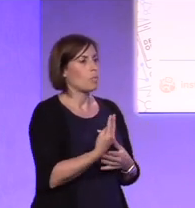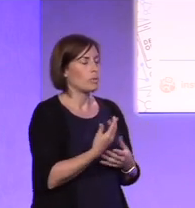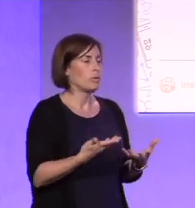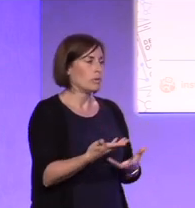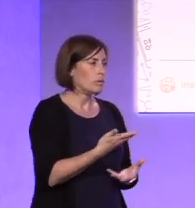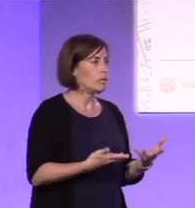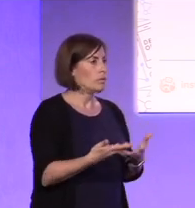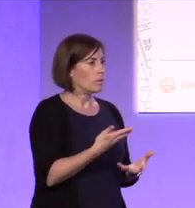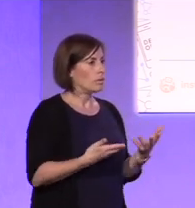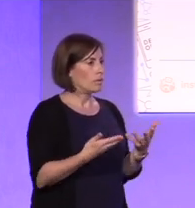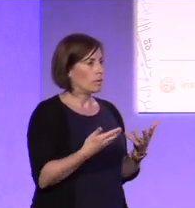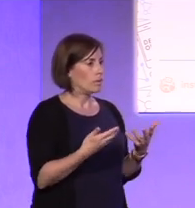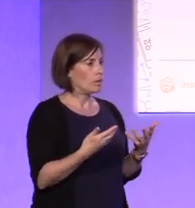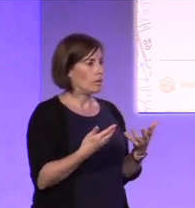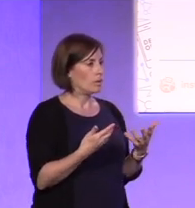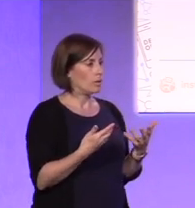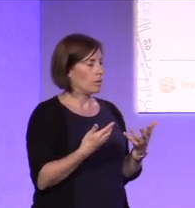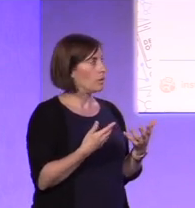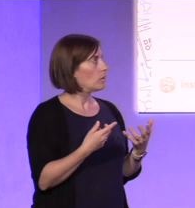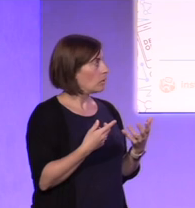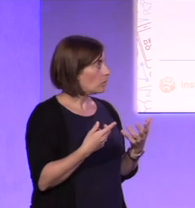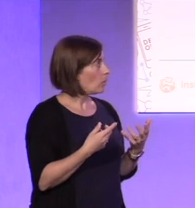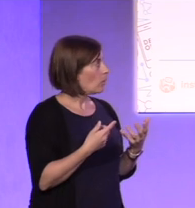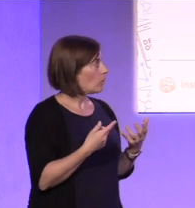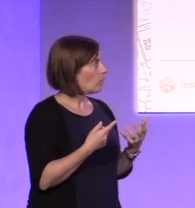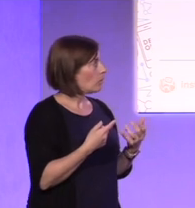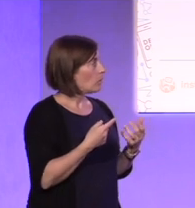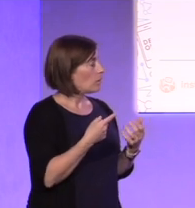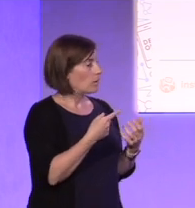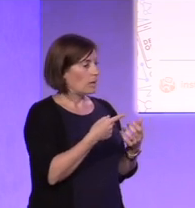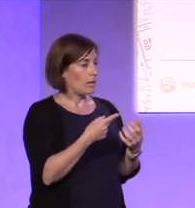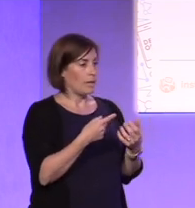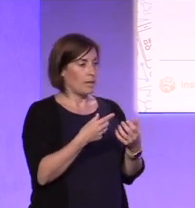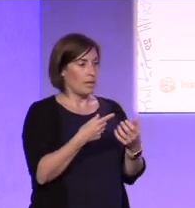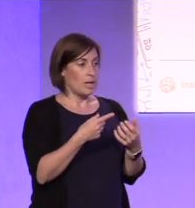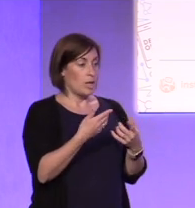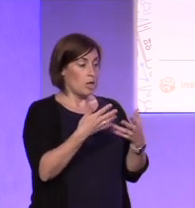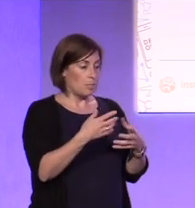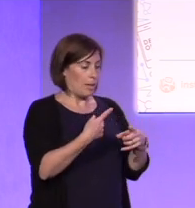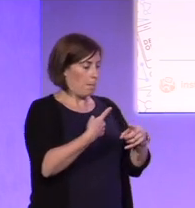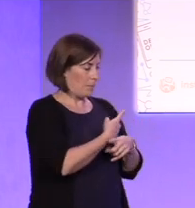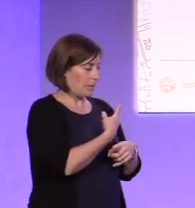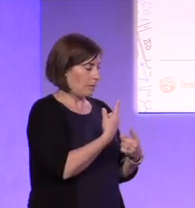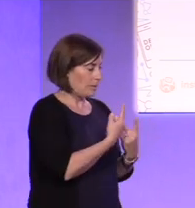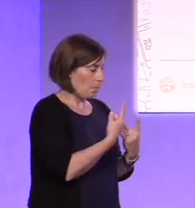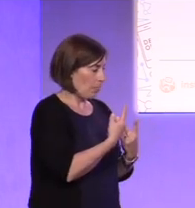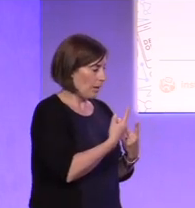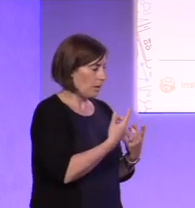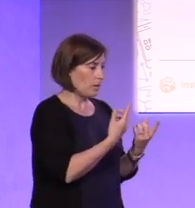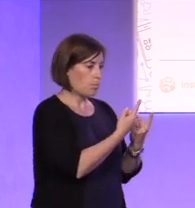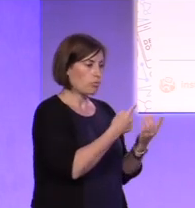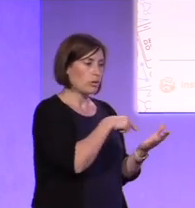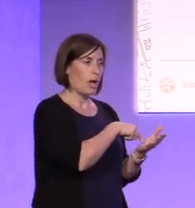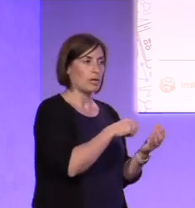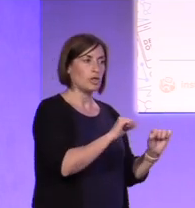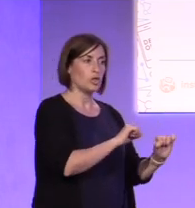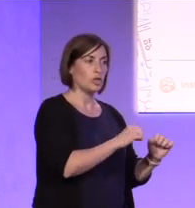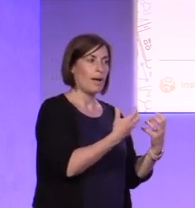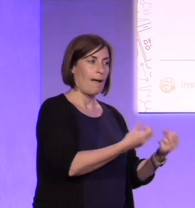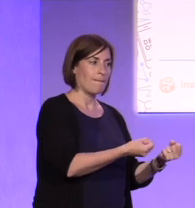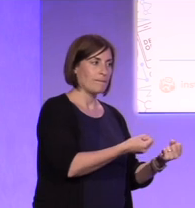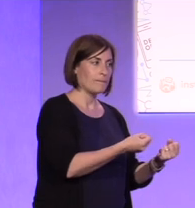is 2 hours elaborating conversations that had previously been missed. So what we decided to do was to make